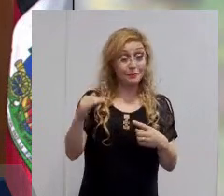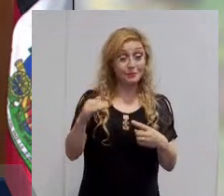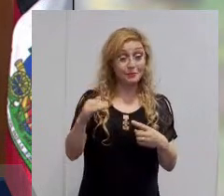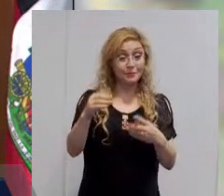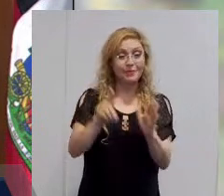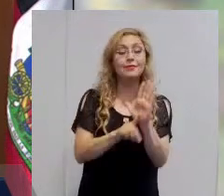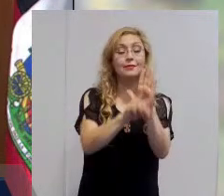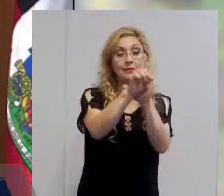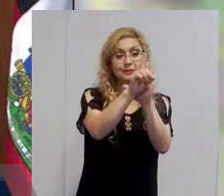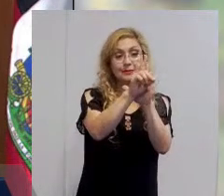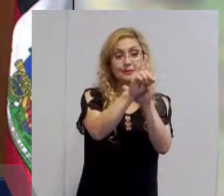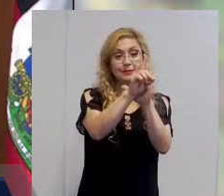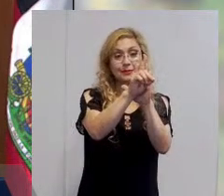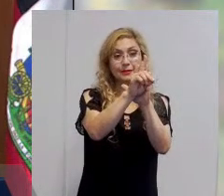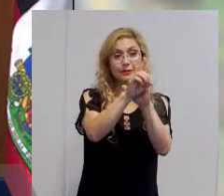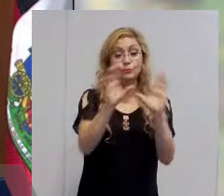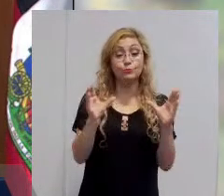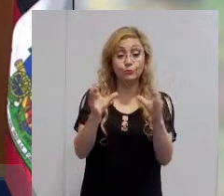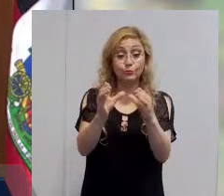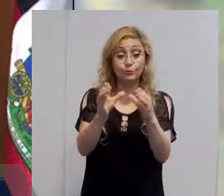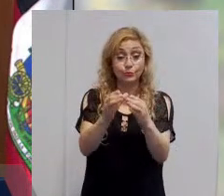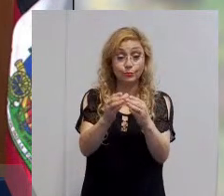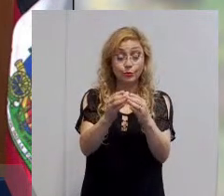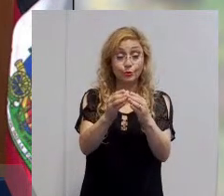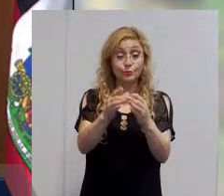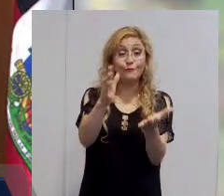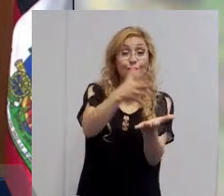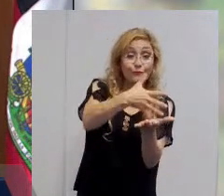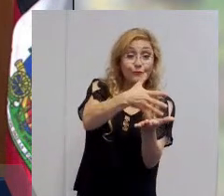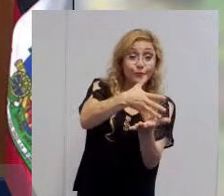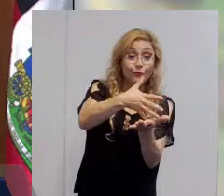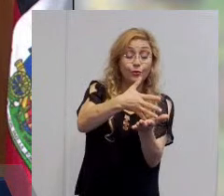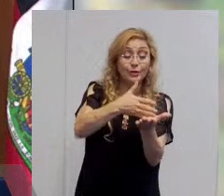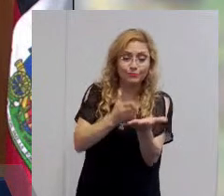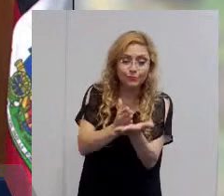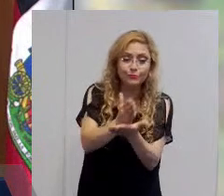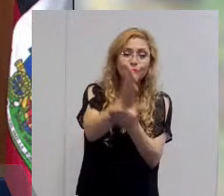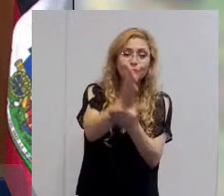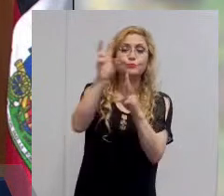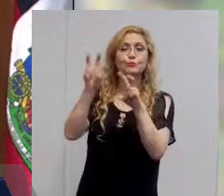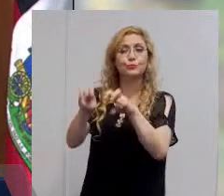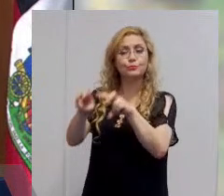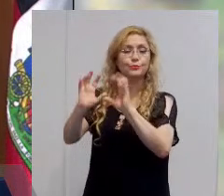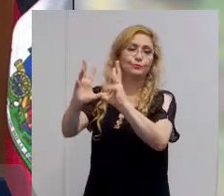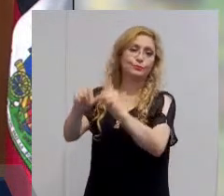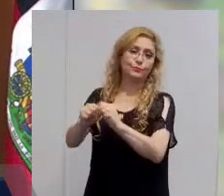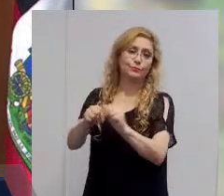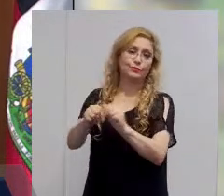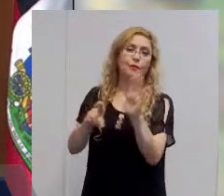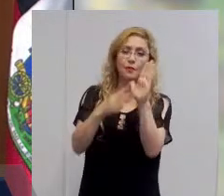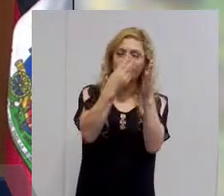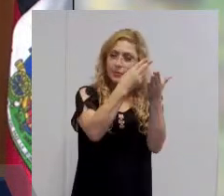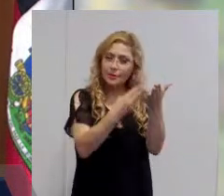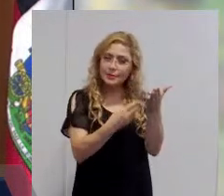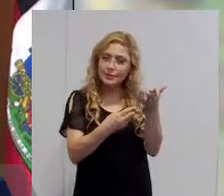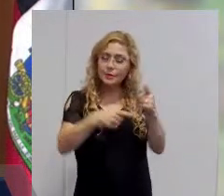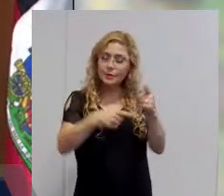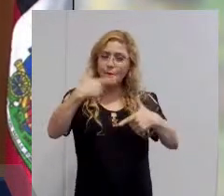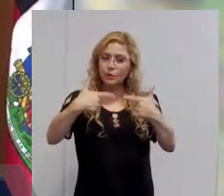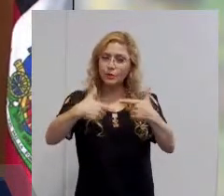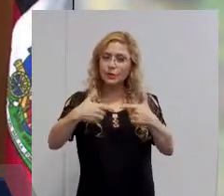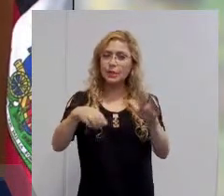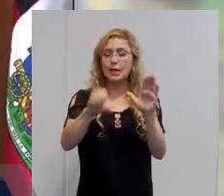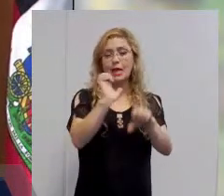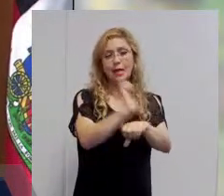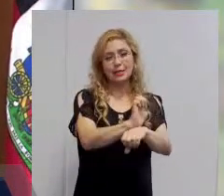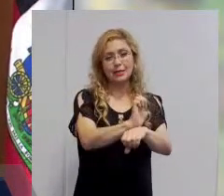prioritizing primarily the development of the most vulnerable groups by way of family farming, while